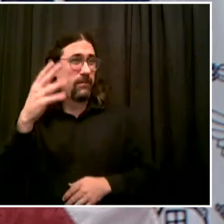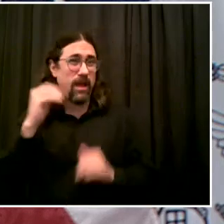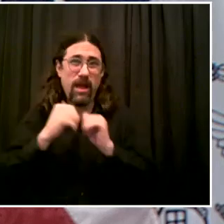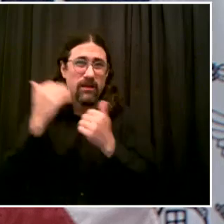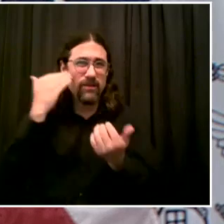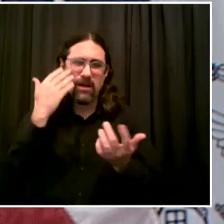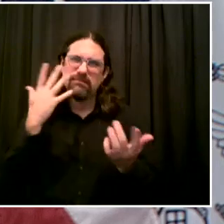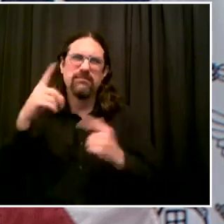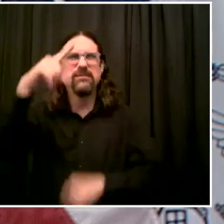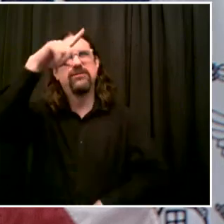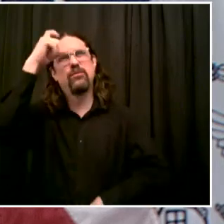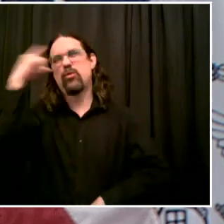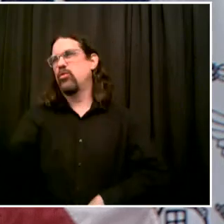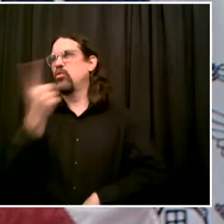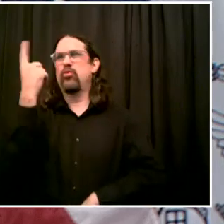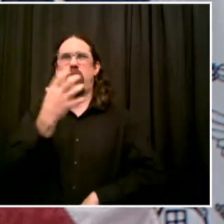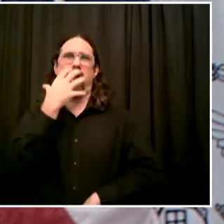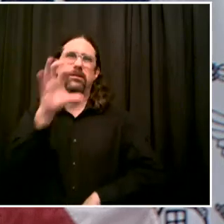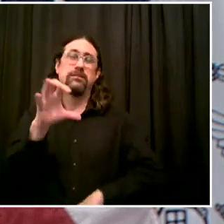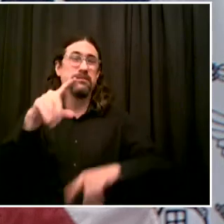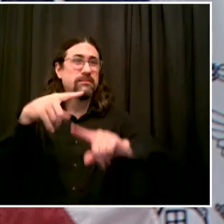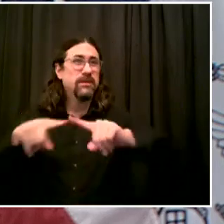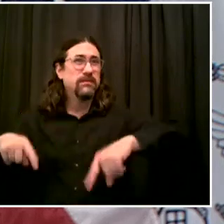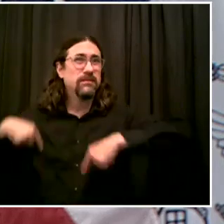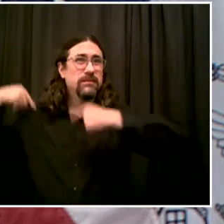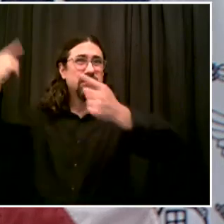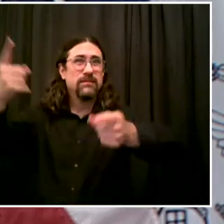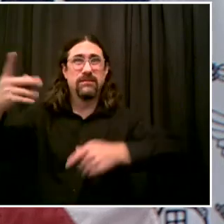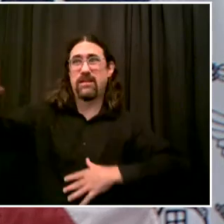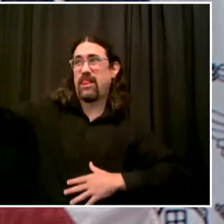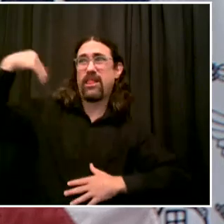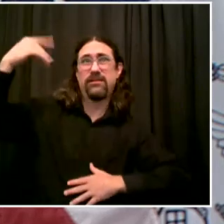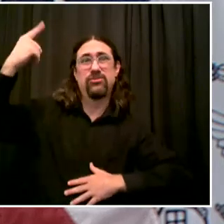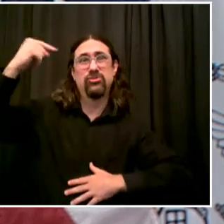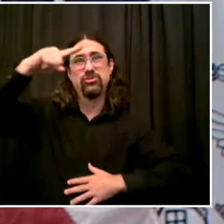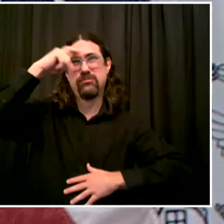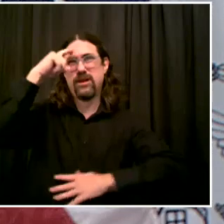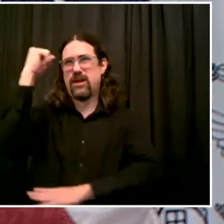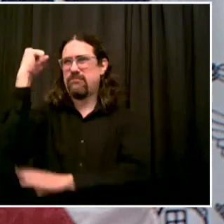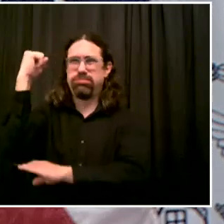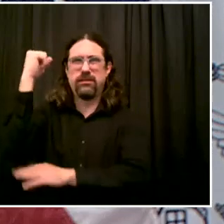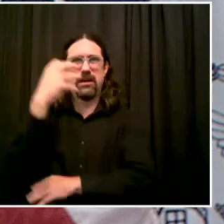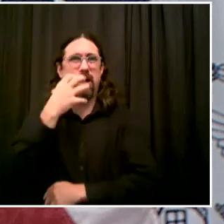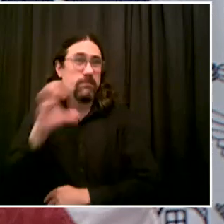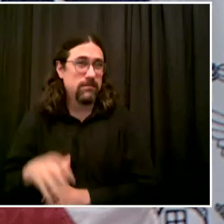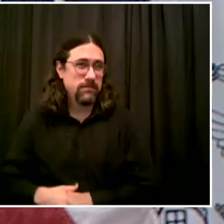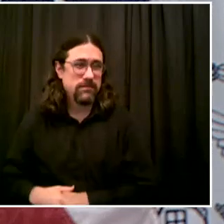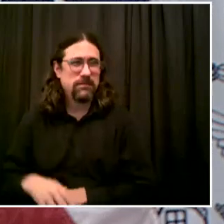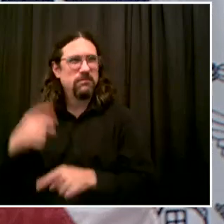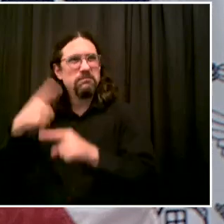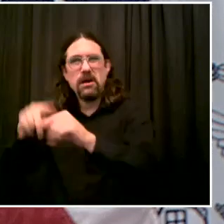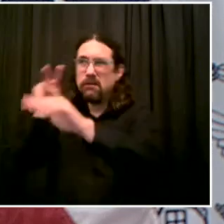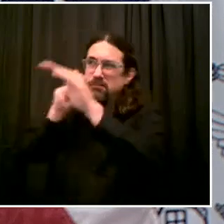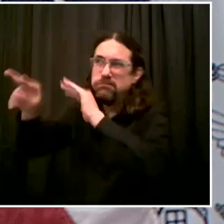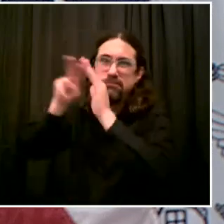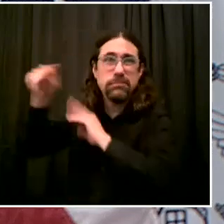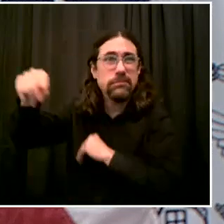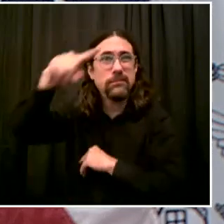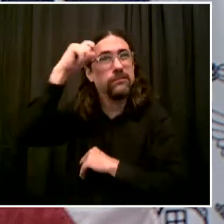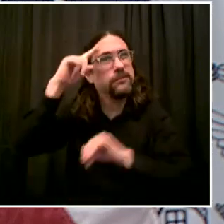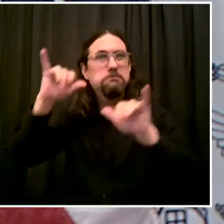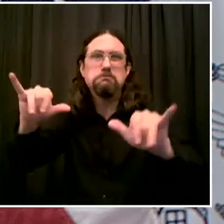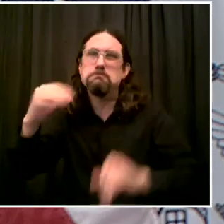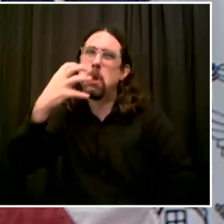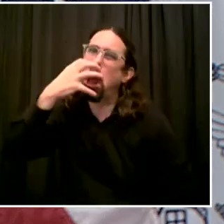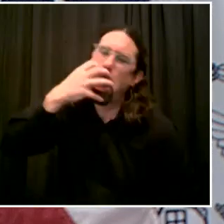National Weather Service that this summer will be at least as bad. So our job is to take that knowledge and do something with it, get ahead